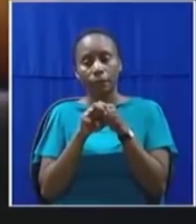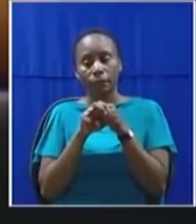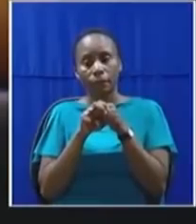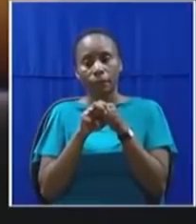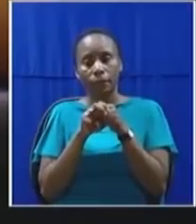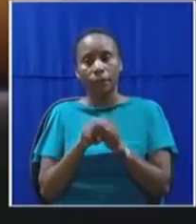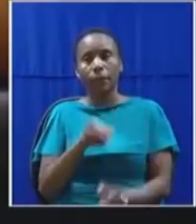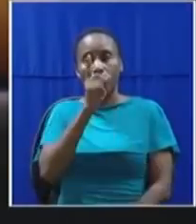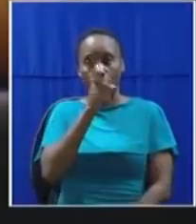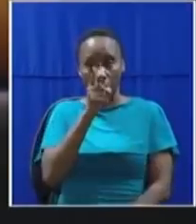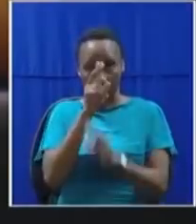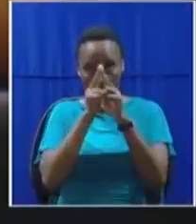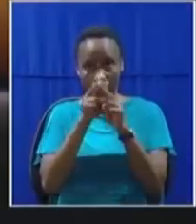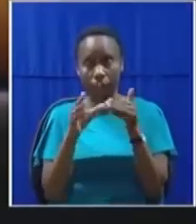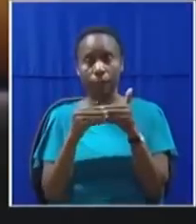Order, honorable members.